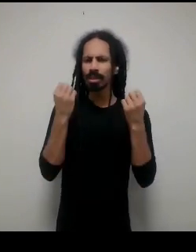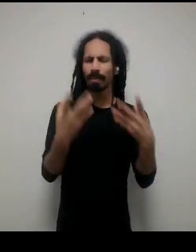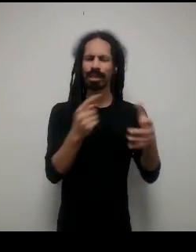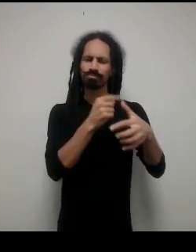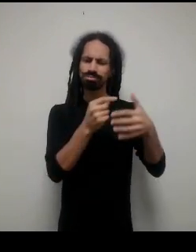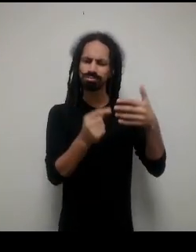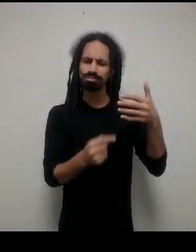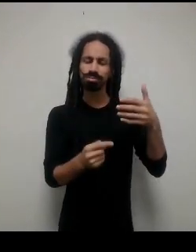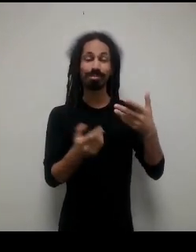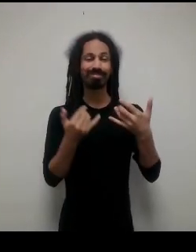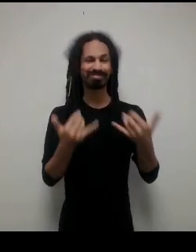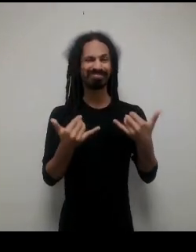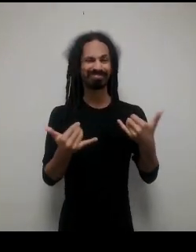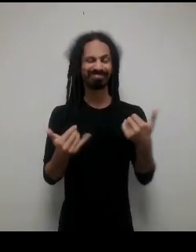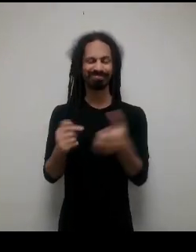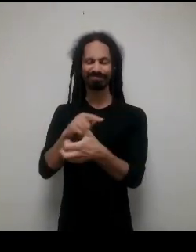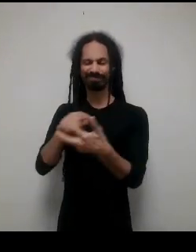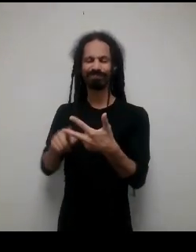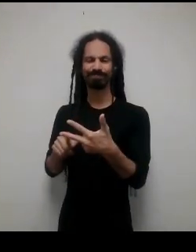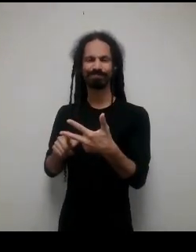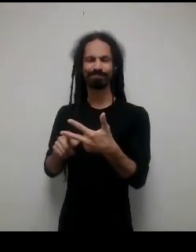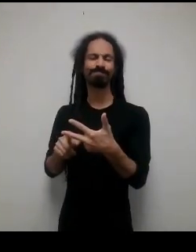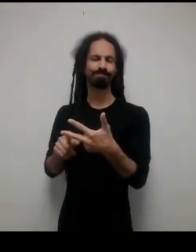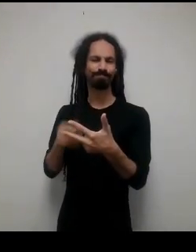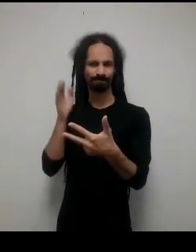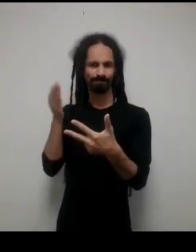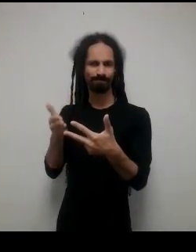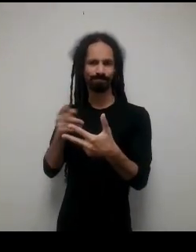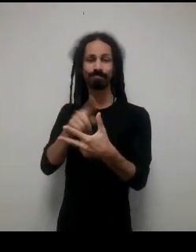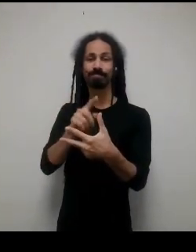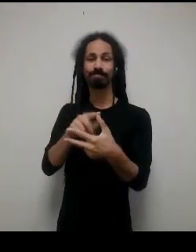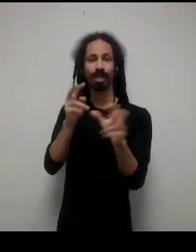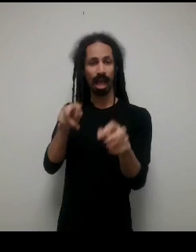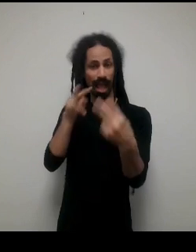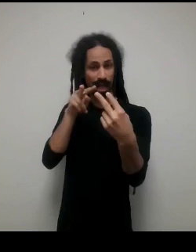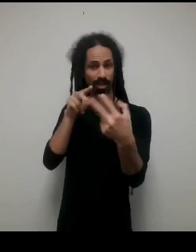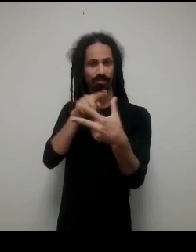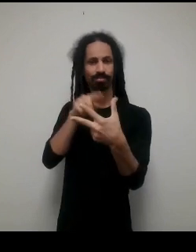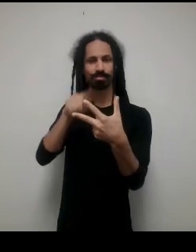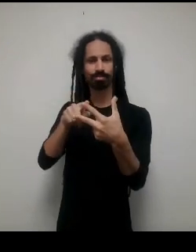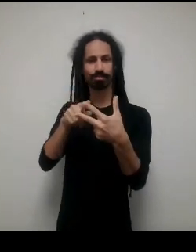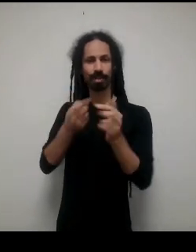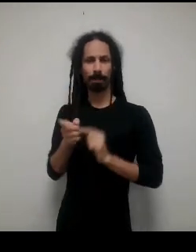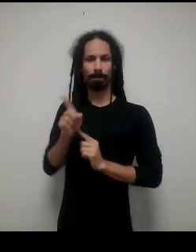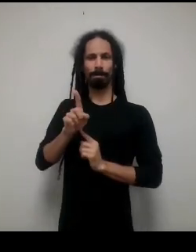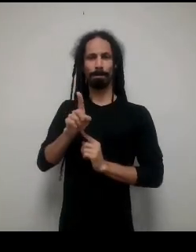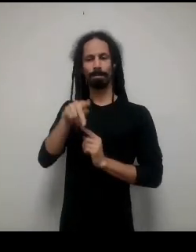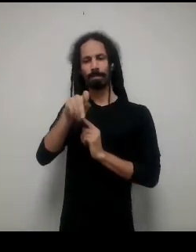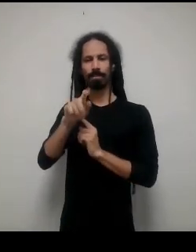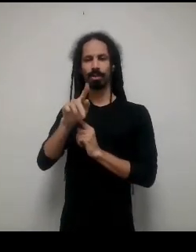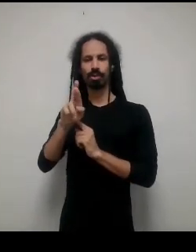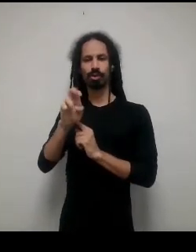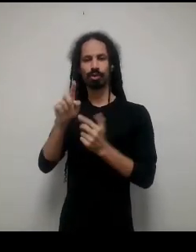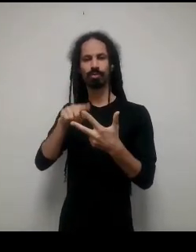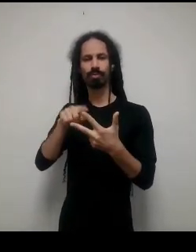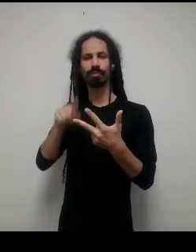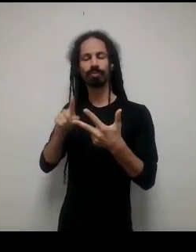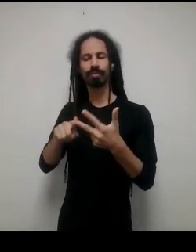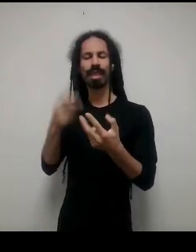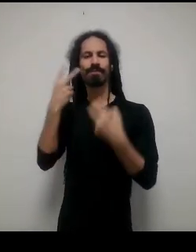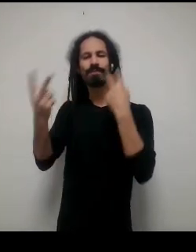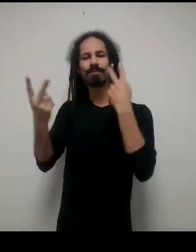for today, I'm going to focus on 3. 1, eye contact, 2, posture, and 3, visual